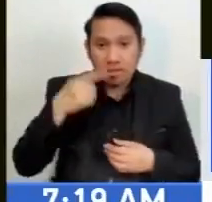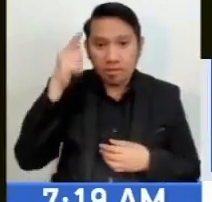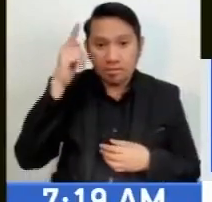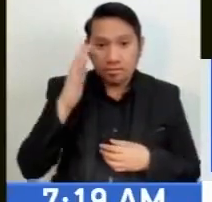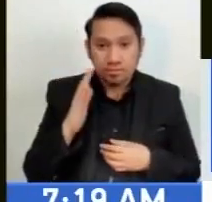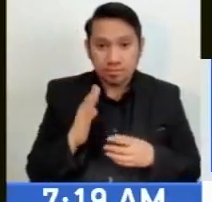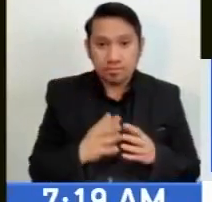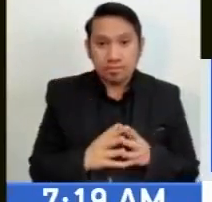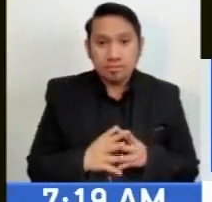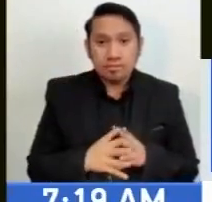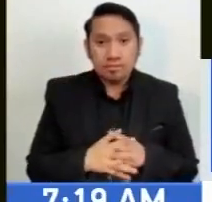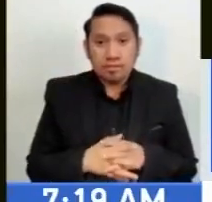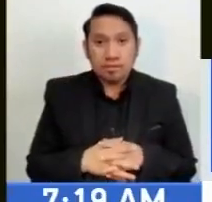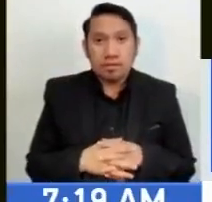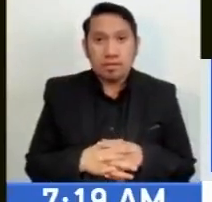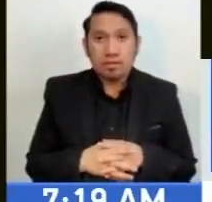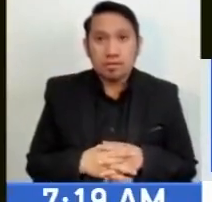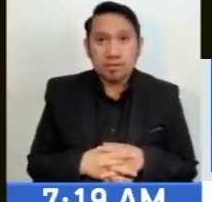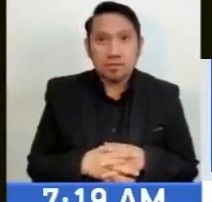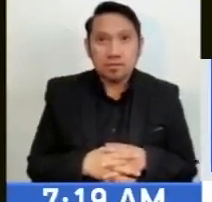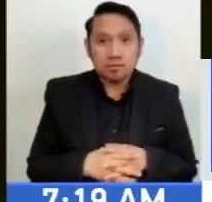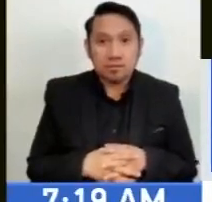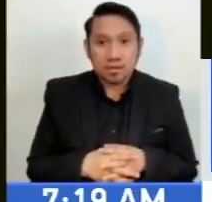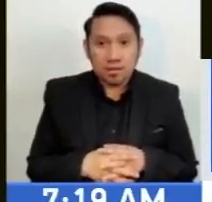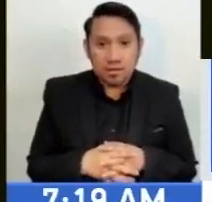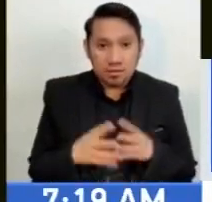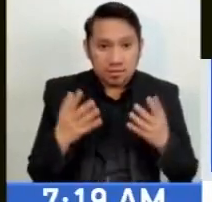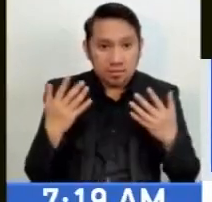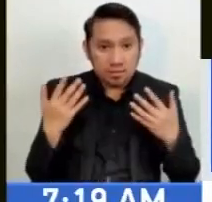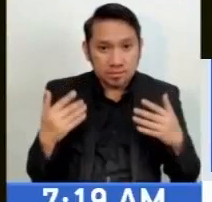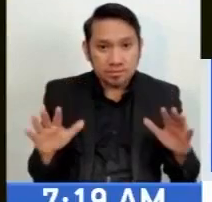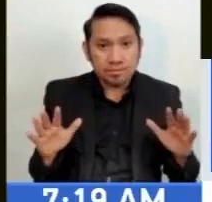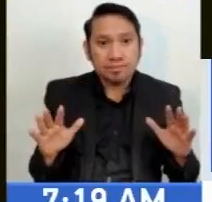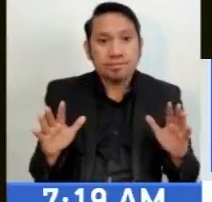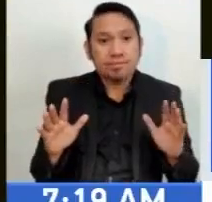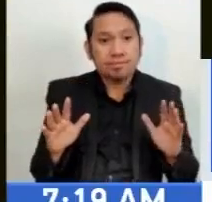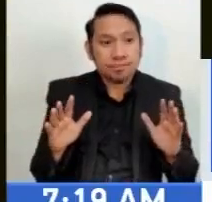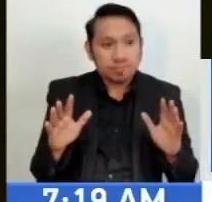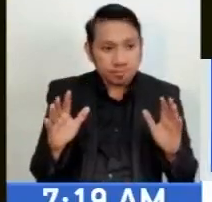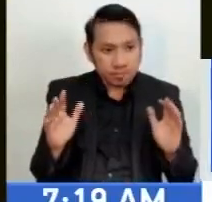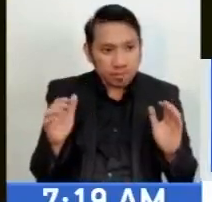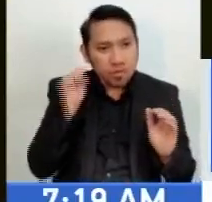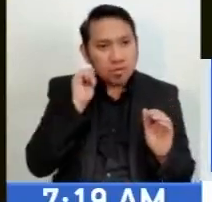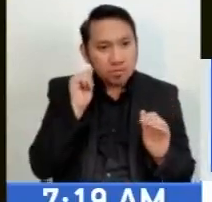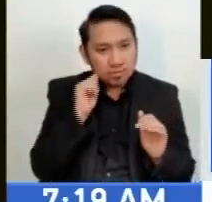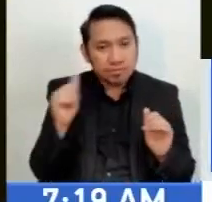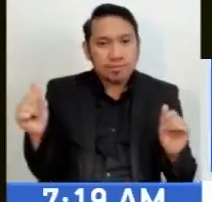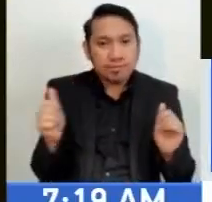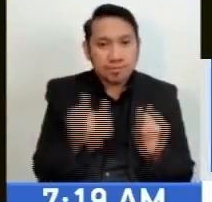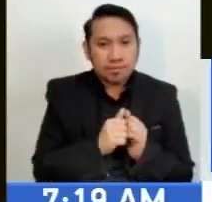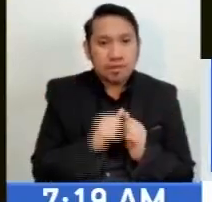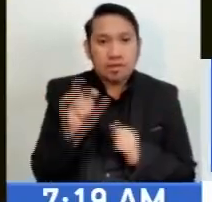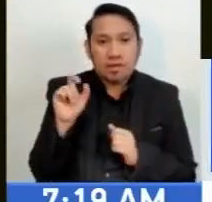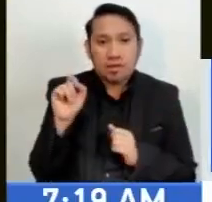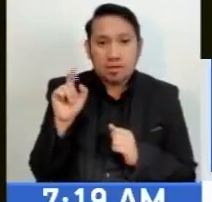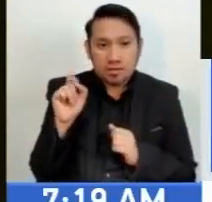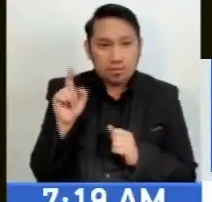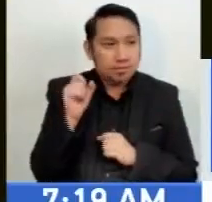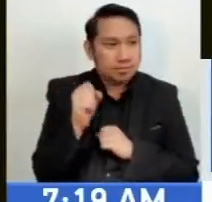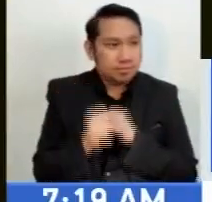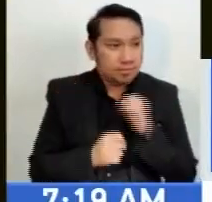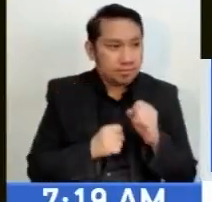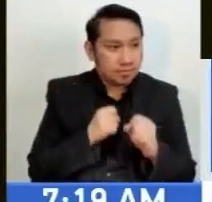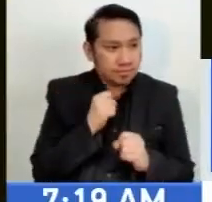who, after going steady with me for 11 years